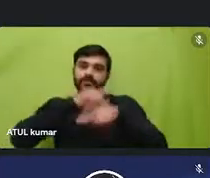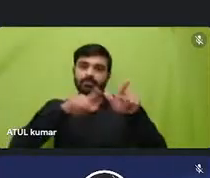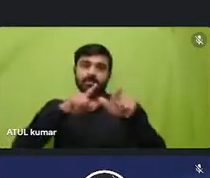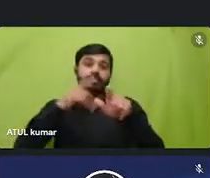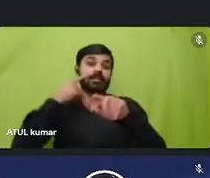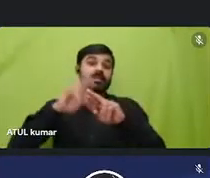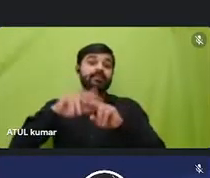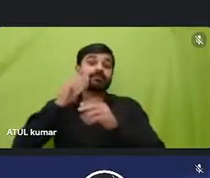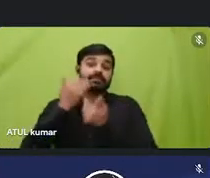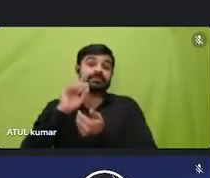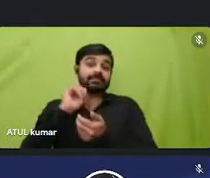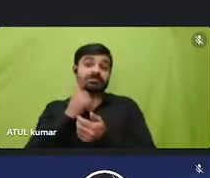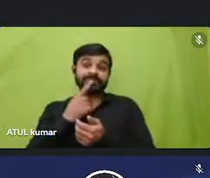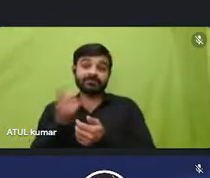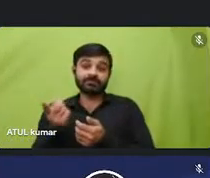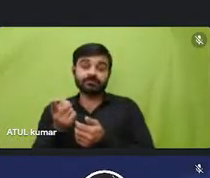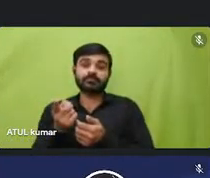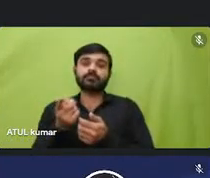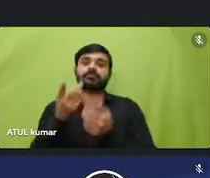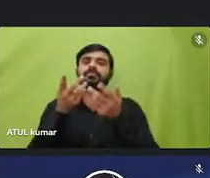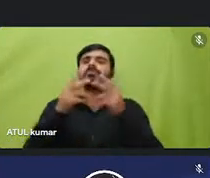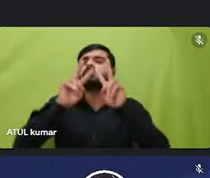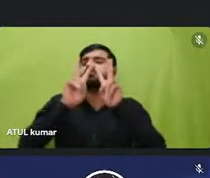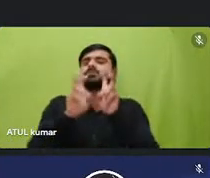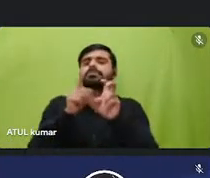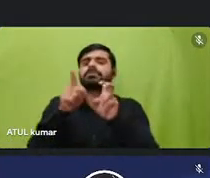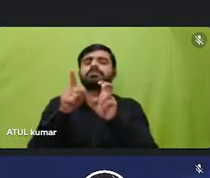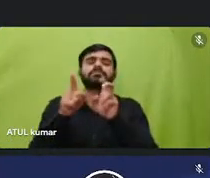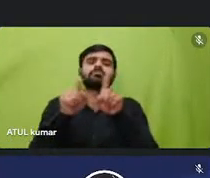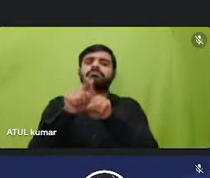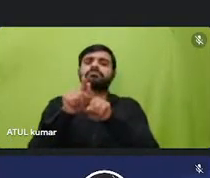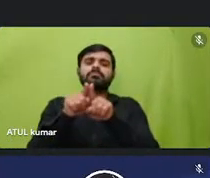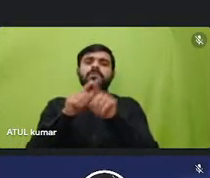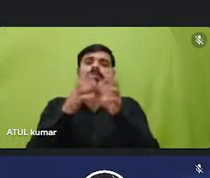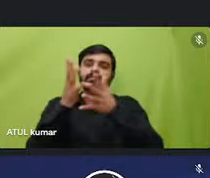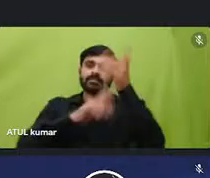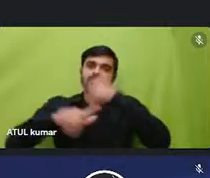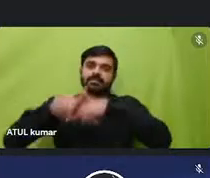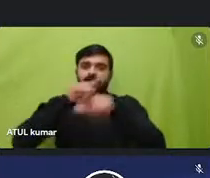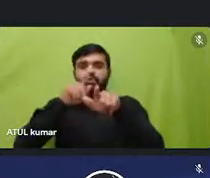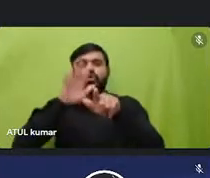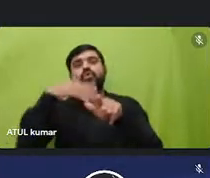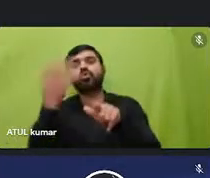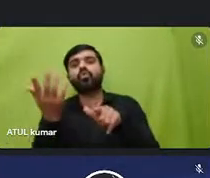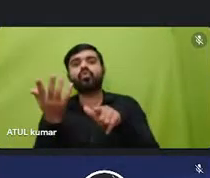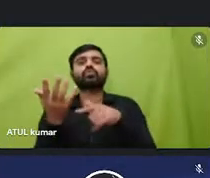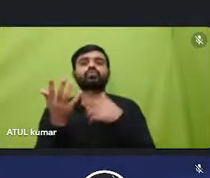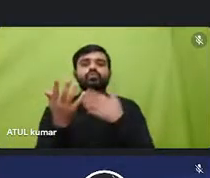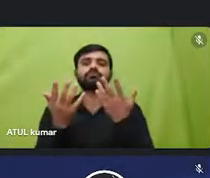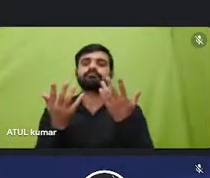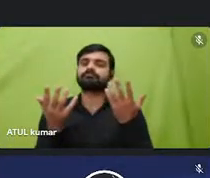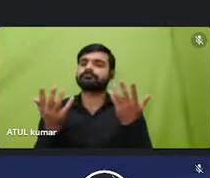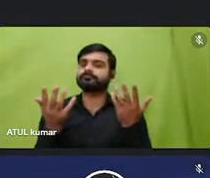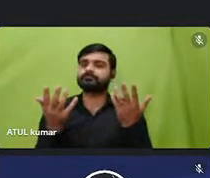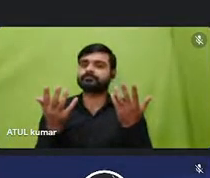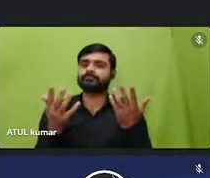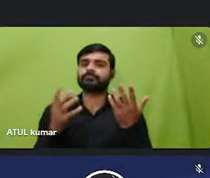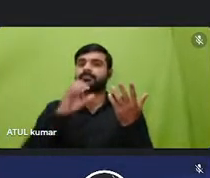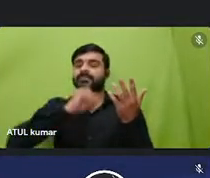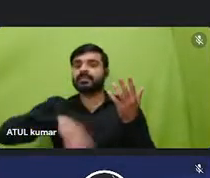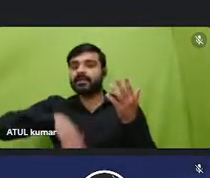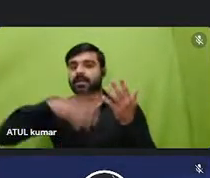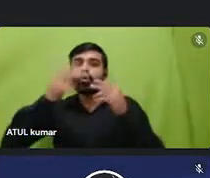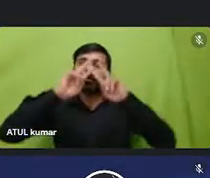deaf? In which case, expose them to sign language. I know of, I've done some